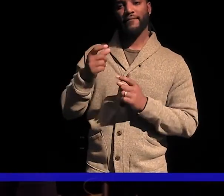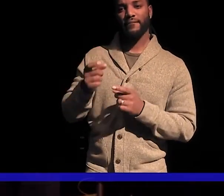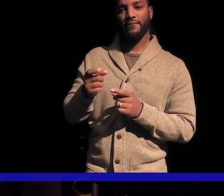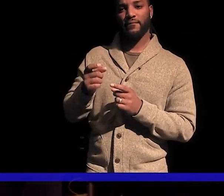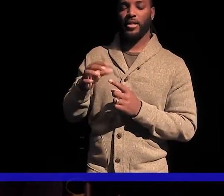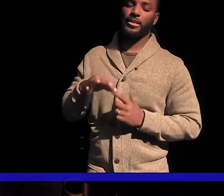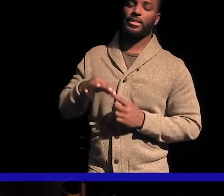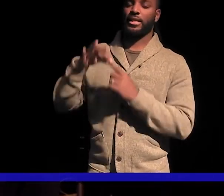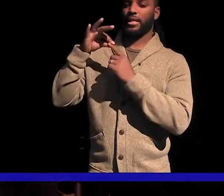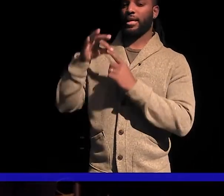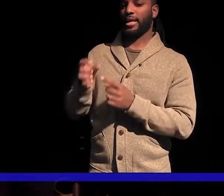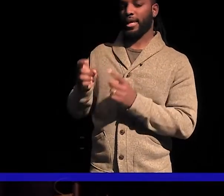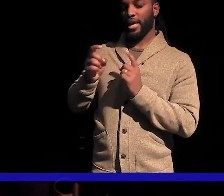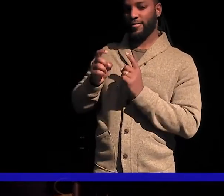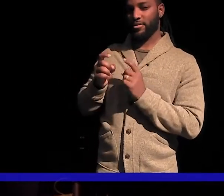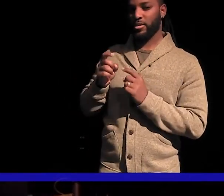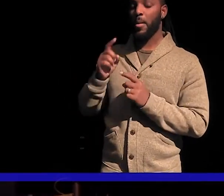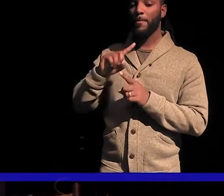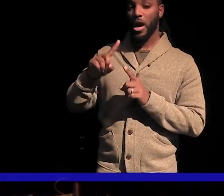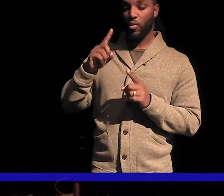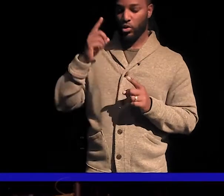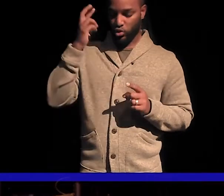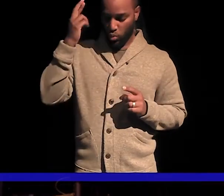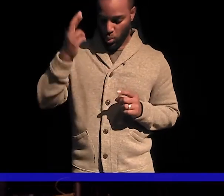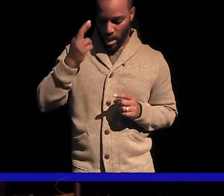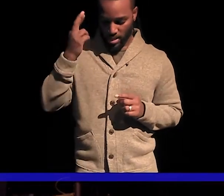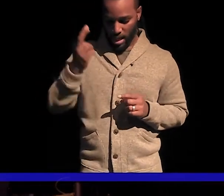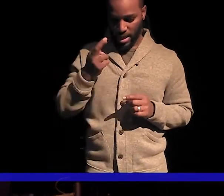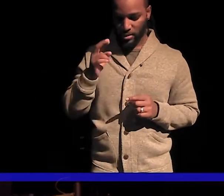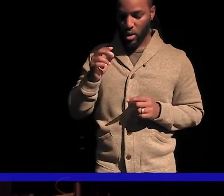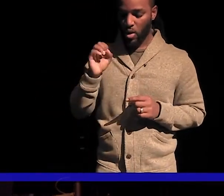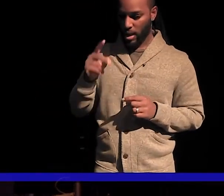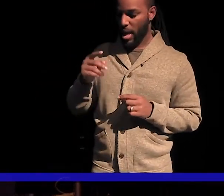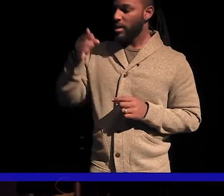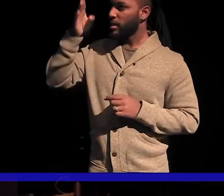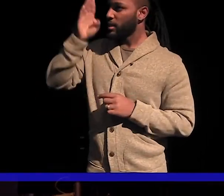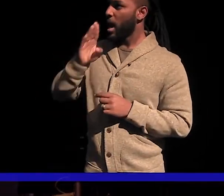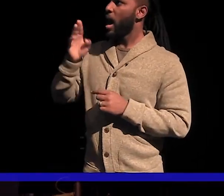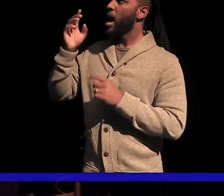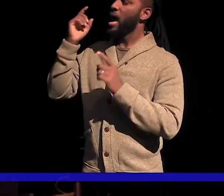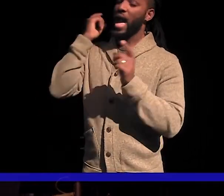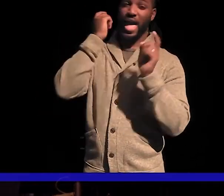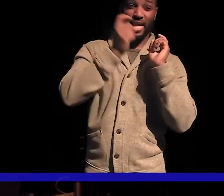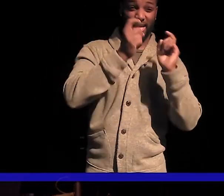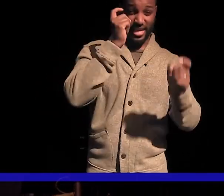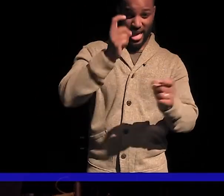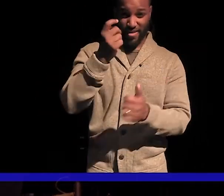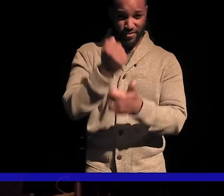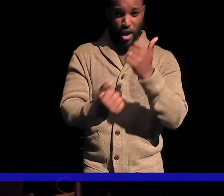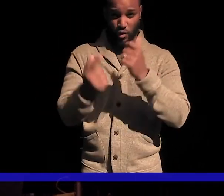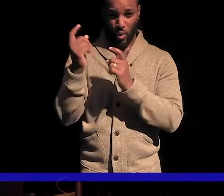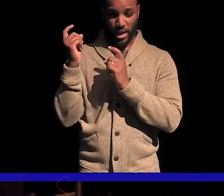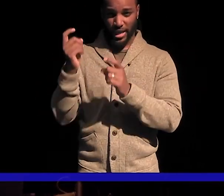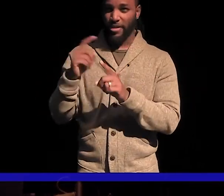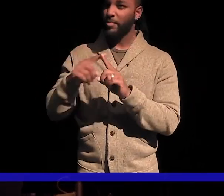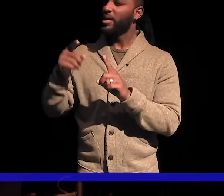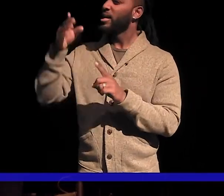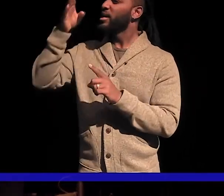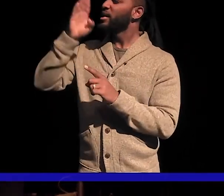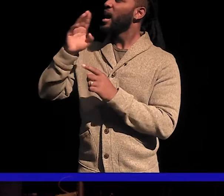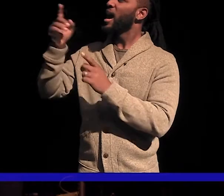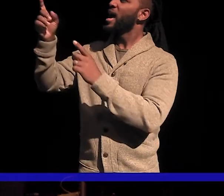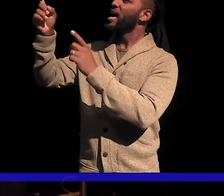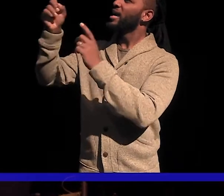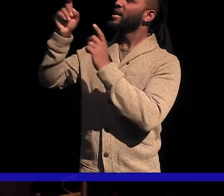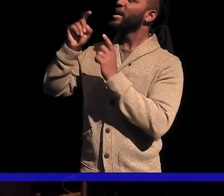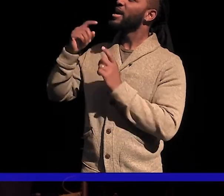thing when you come to the realization that God not only gave gifts to men or to people, God gave also